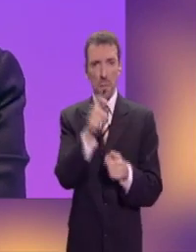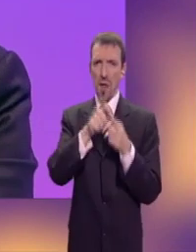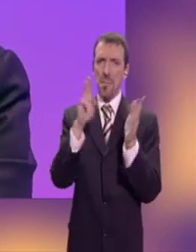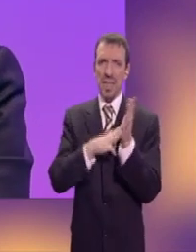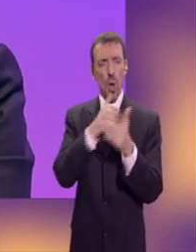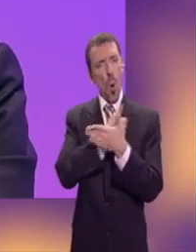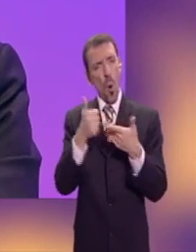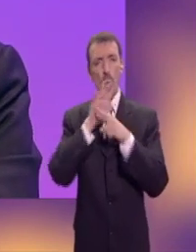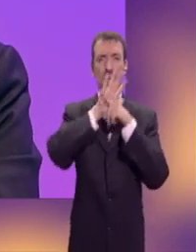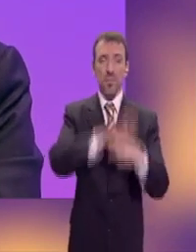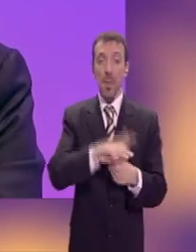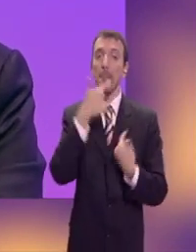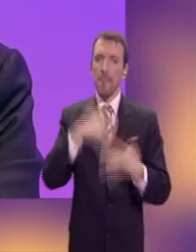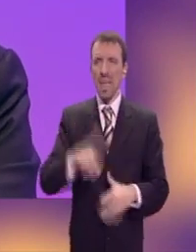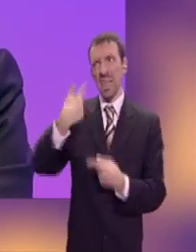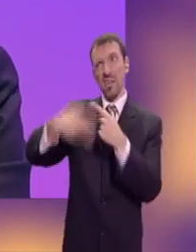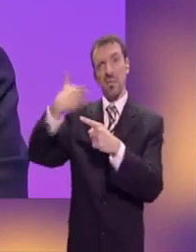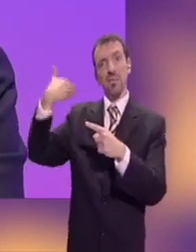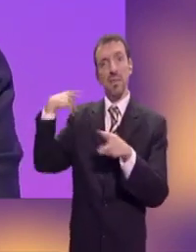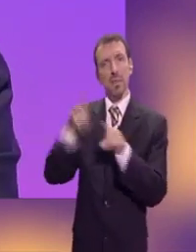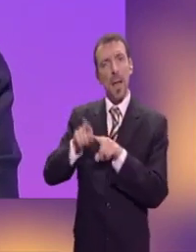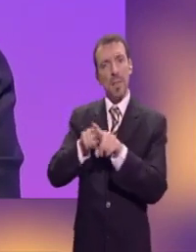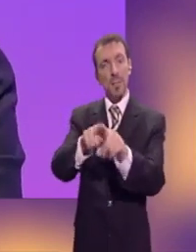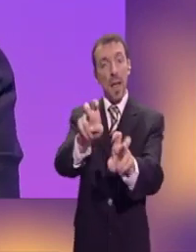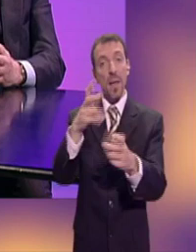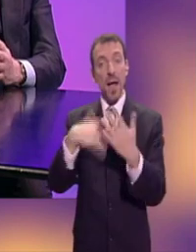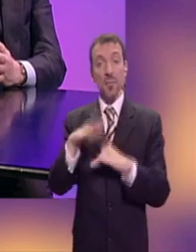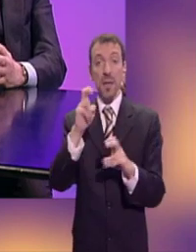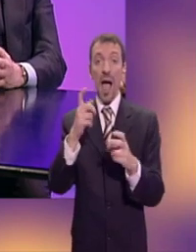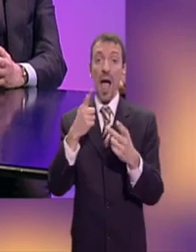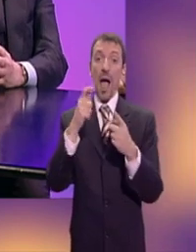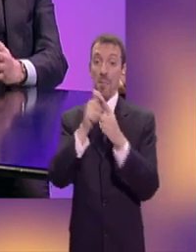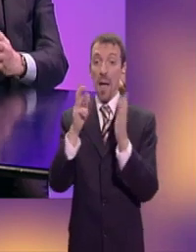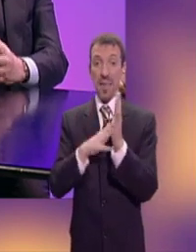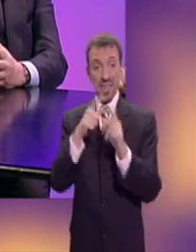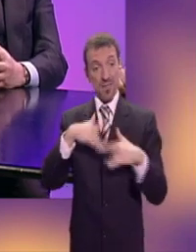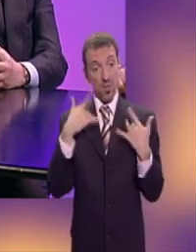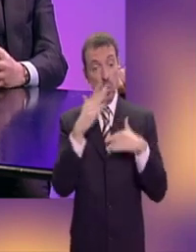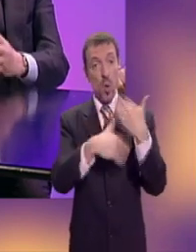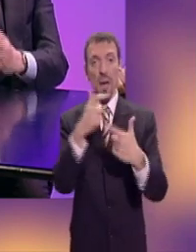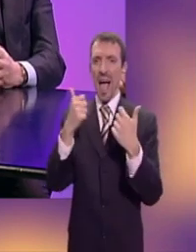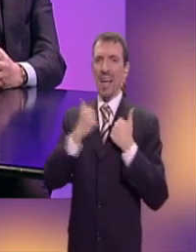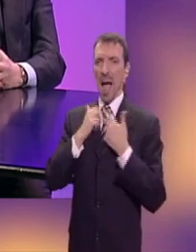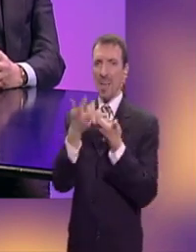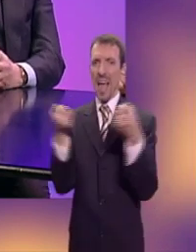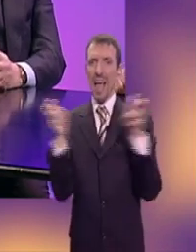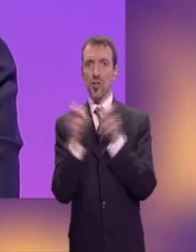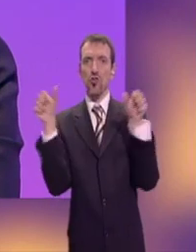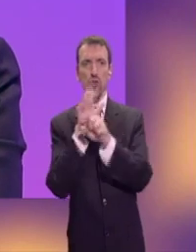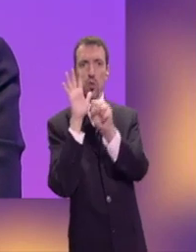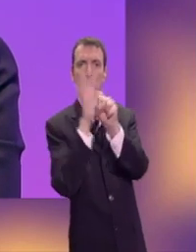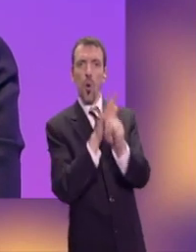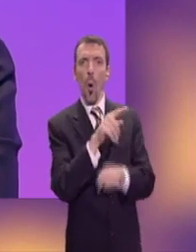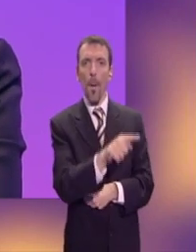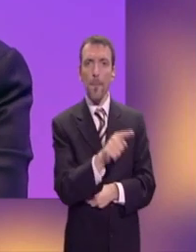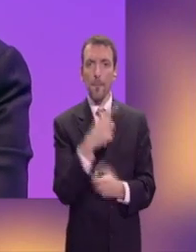done. Prime Minister wants as much power as they possibly get. That's a reasonable position for a Prime Minister to take up. But cabinets are supposed to stop them. I mean, I was a very